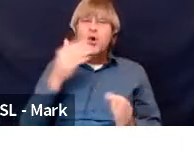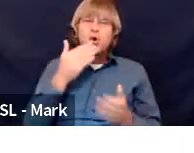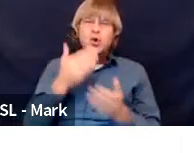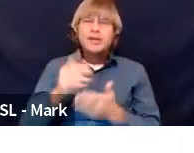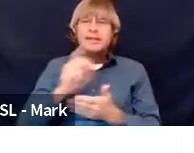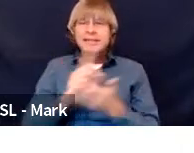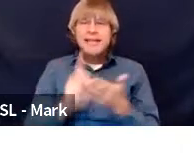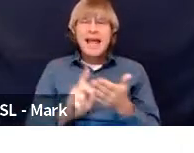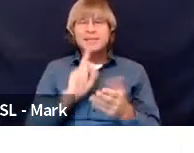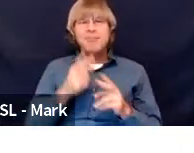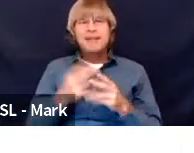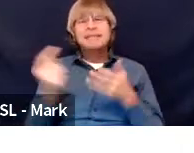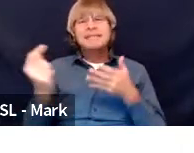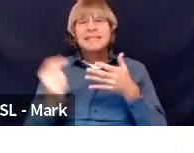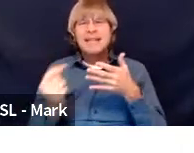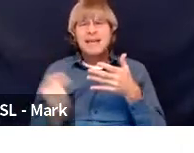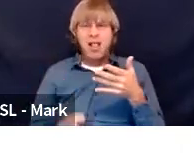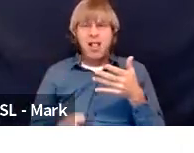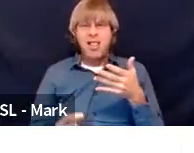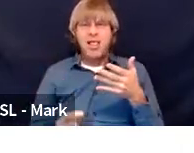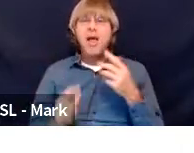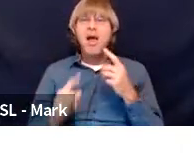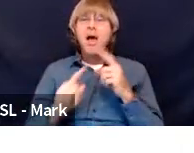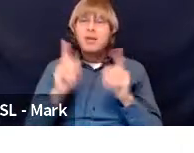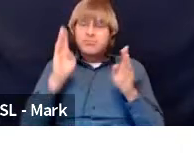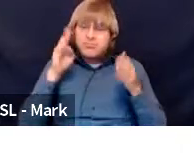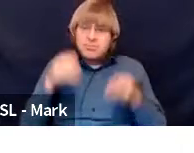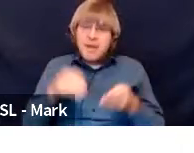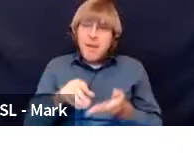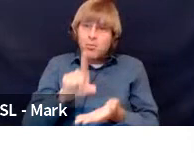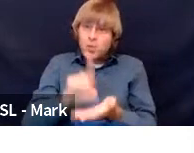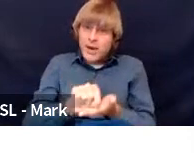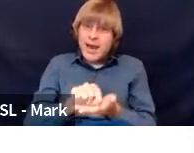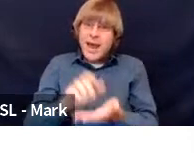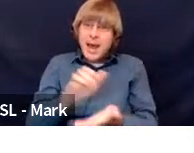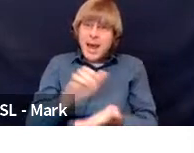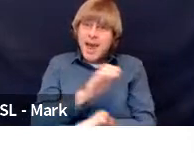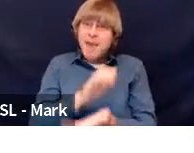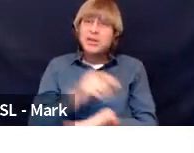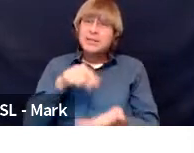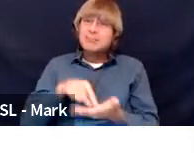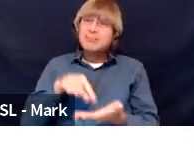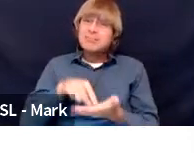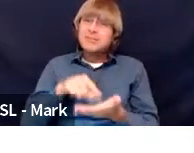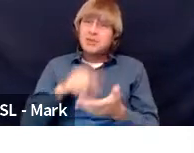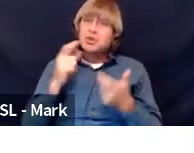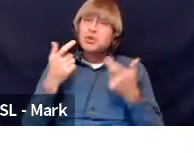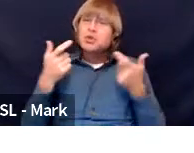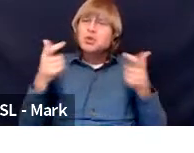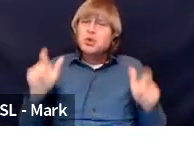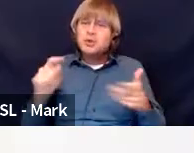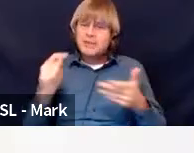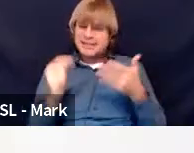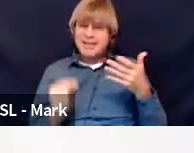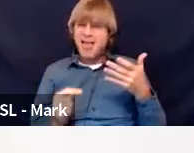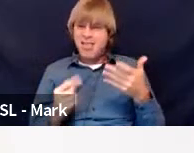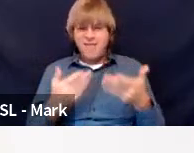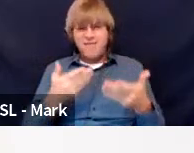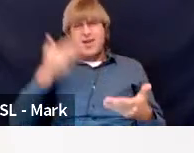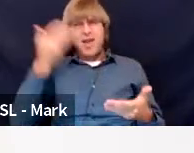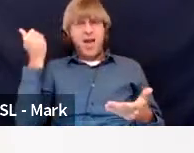is about details, right? But when it comes to print, paper is a huge detail that often gets